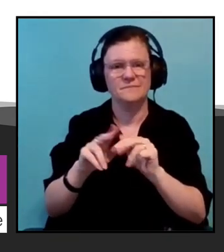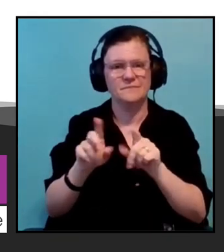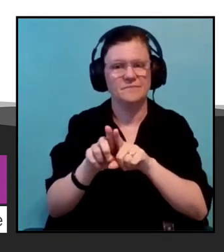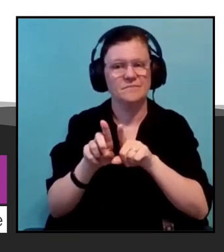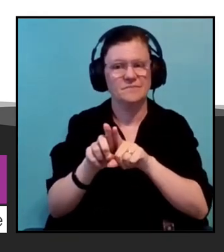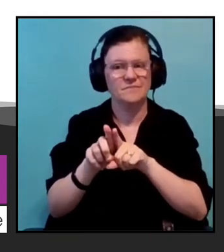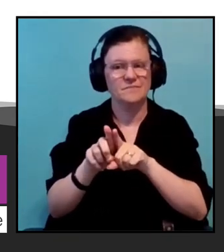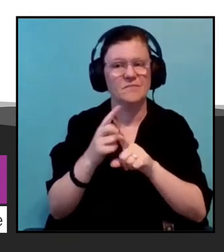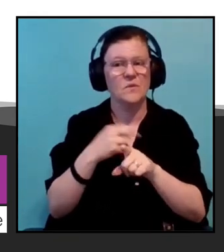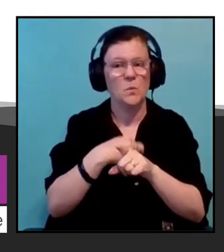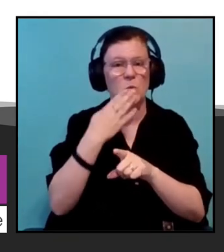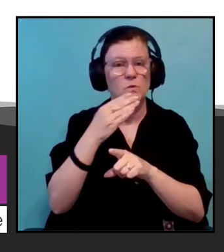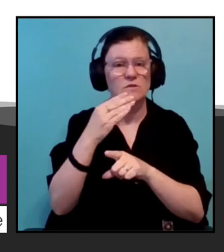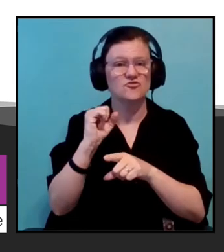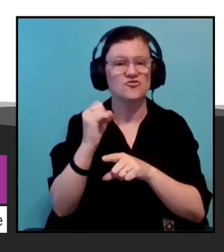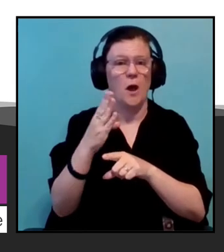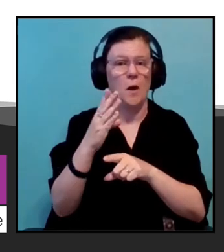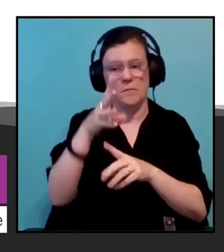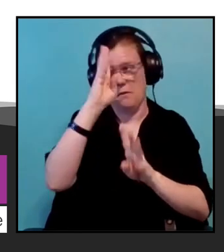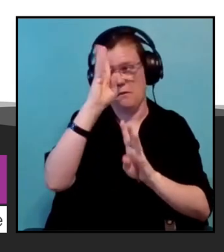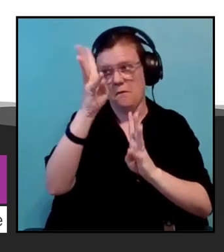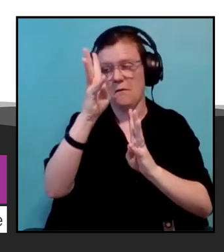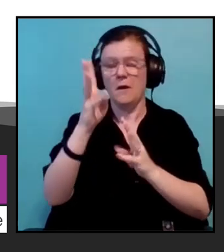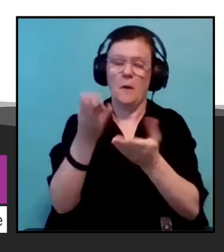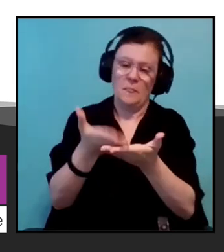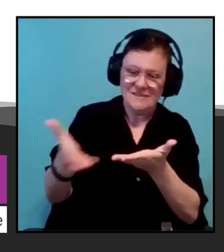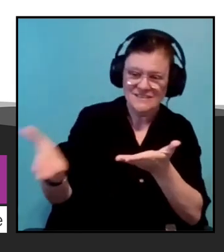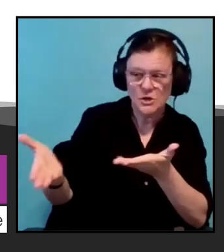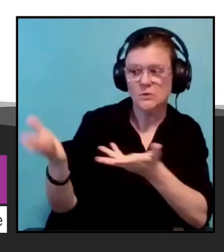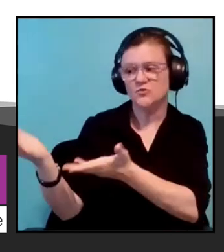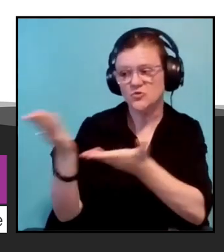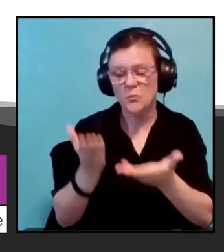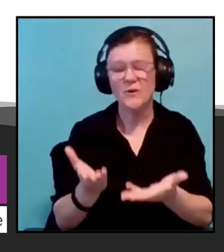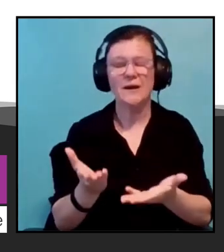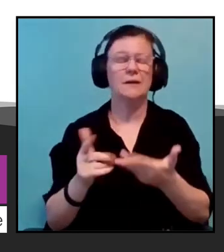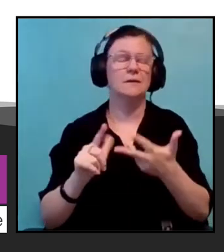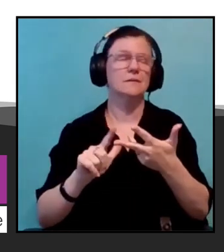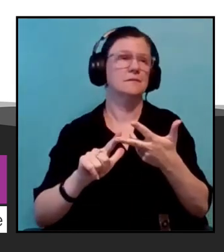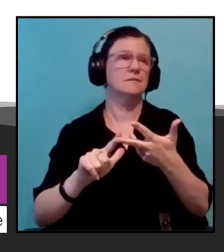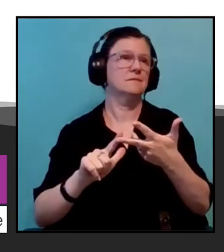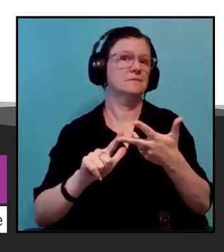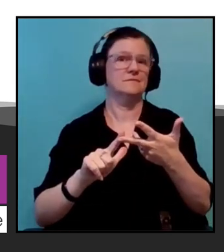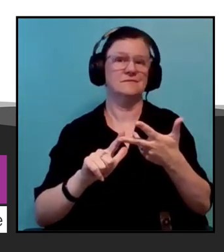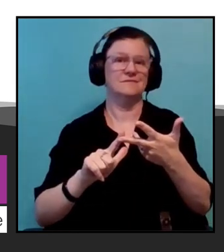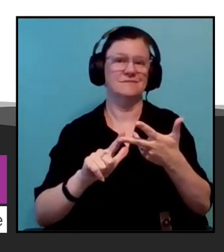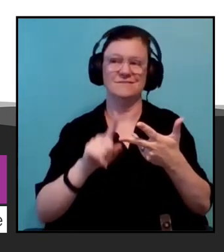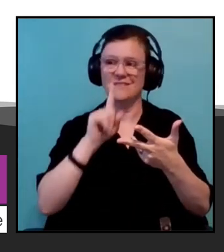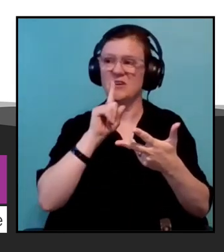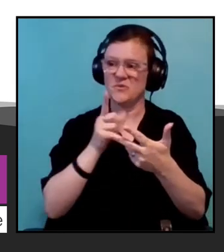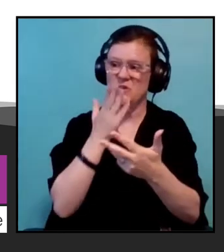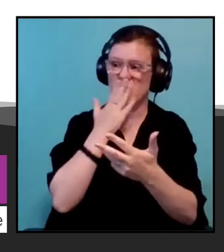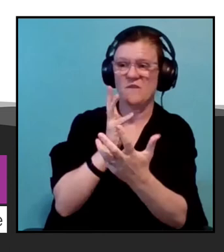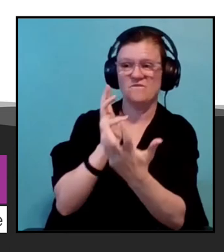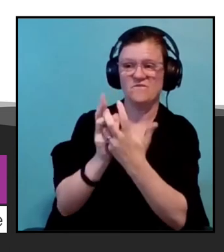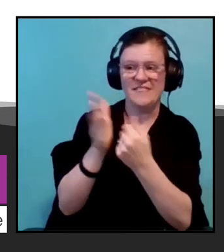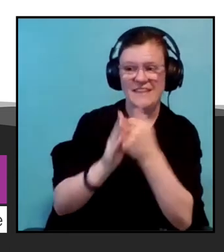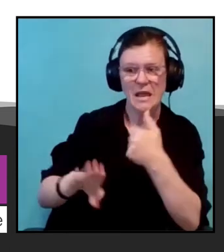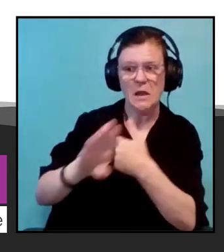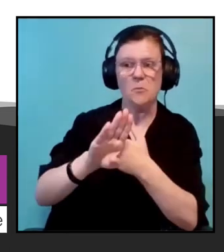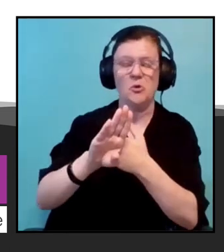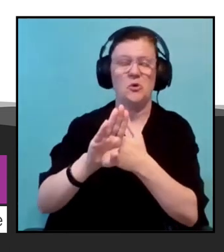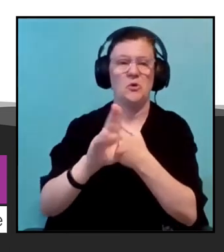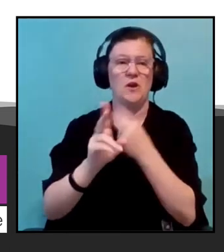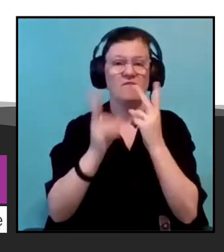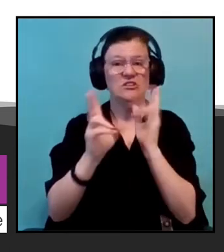a really great job with thinking on our feet about the materials that were very meaningful to Bed-Stuy. So visual markers, such